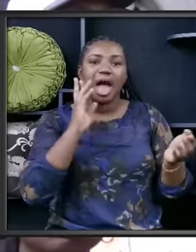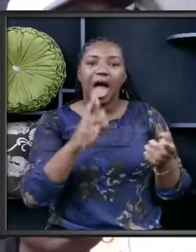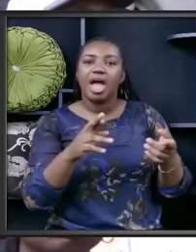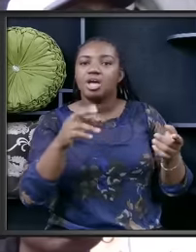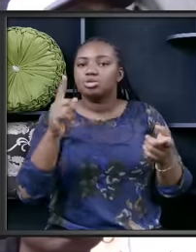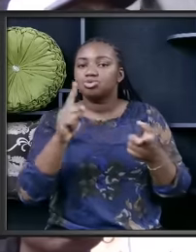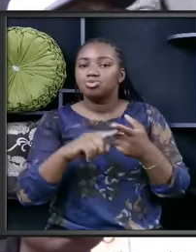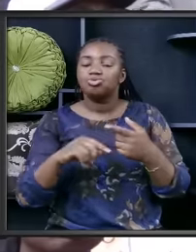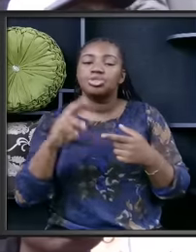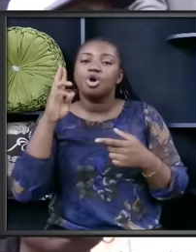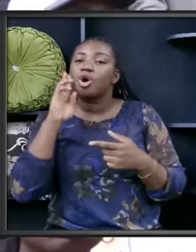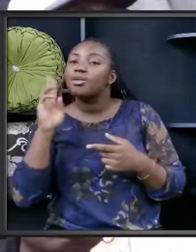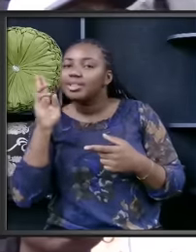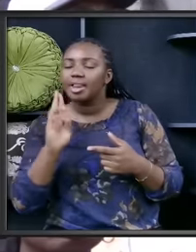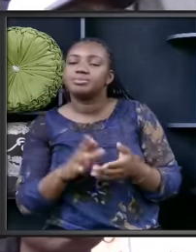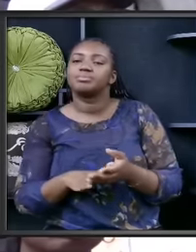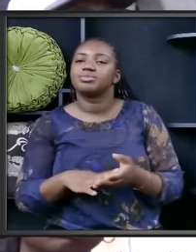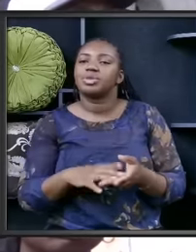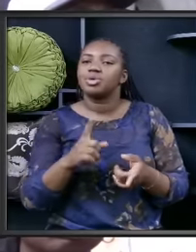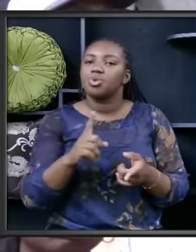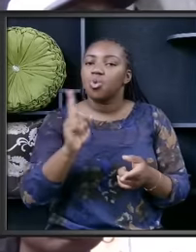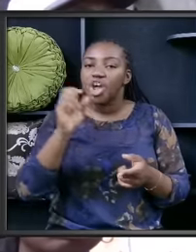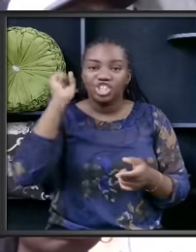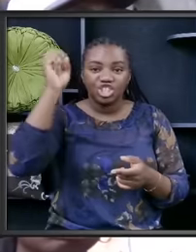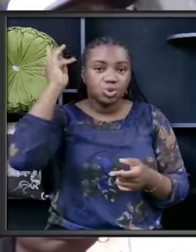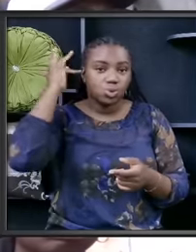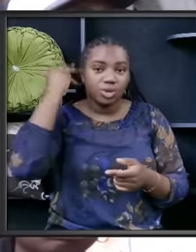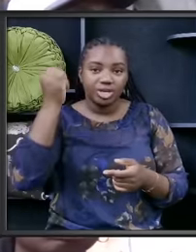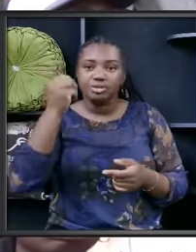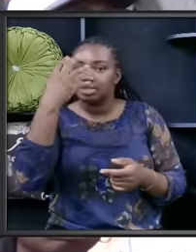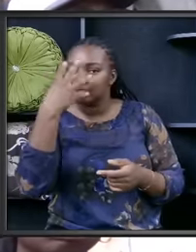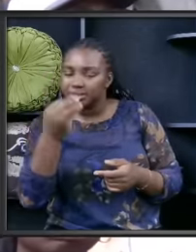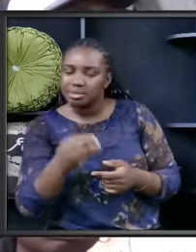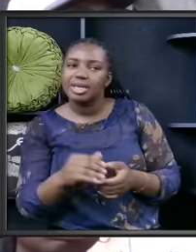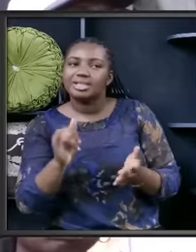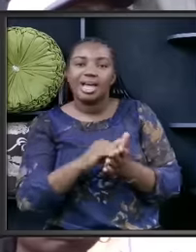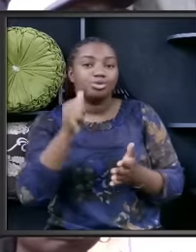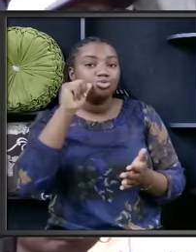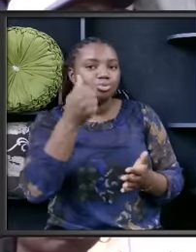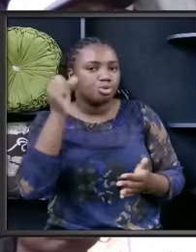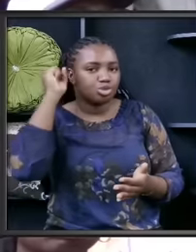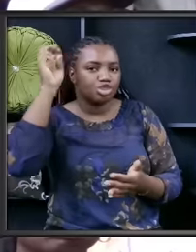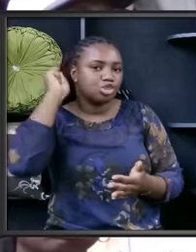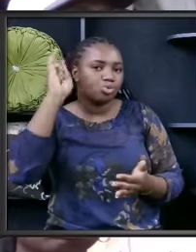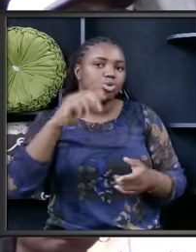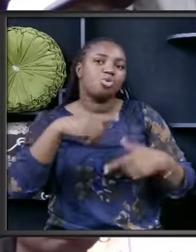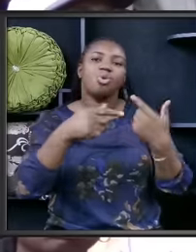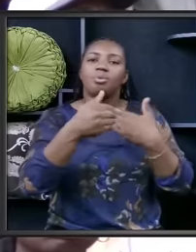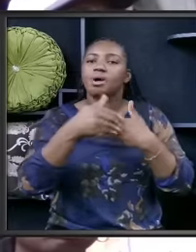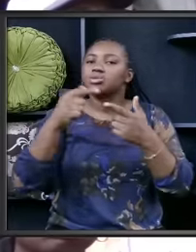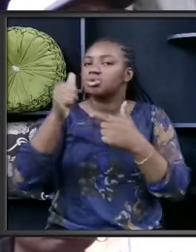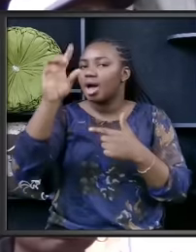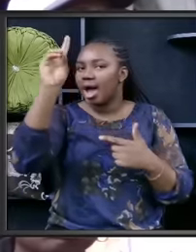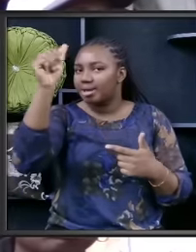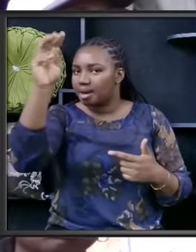lodge. Now tomorrow, now the Reverend Sister go back to Adamawa. I come say okay. We come escort her into my husband's car.